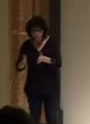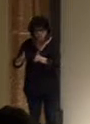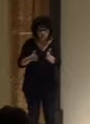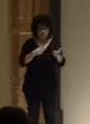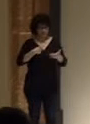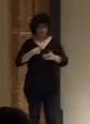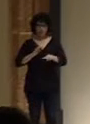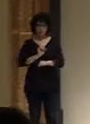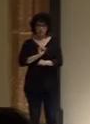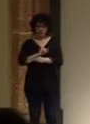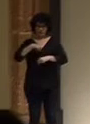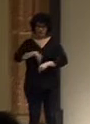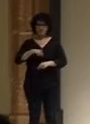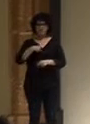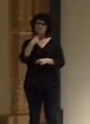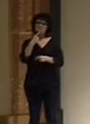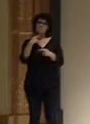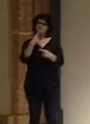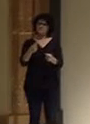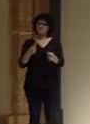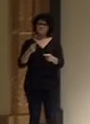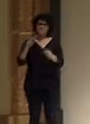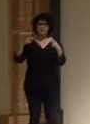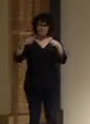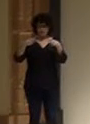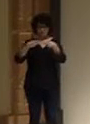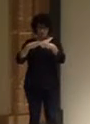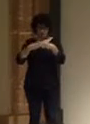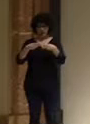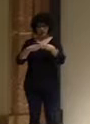in Brussels. Anna was